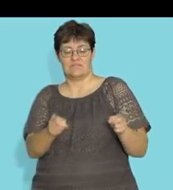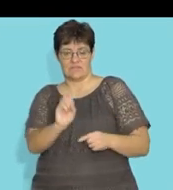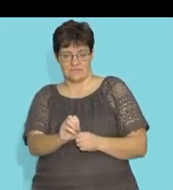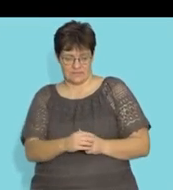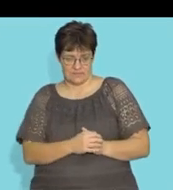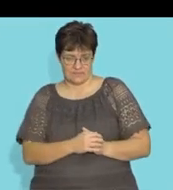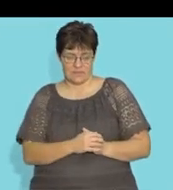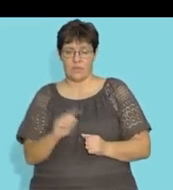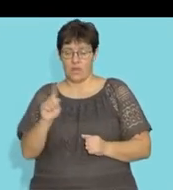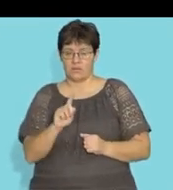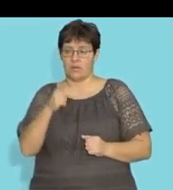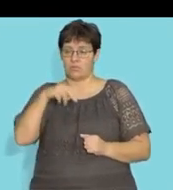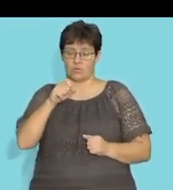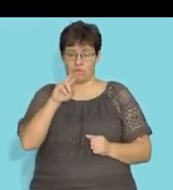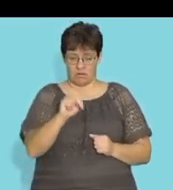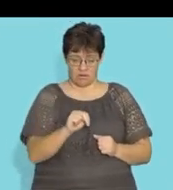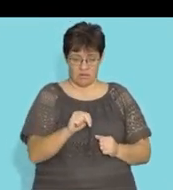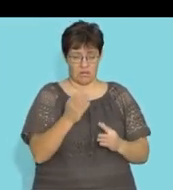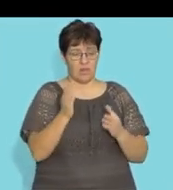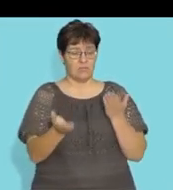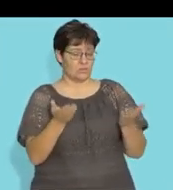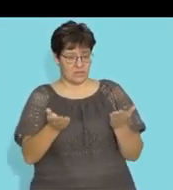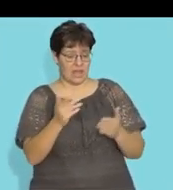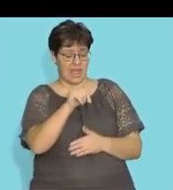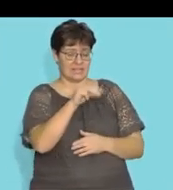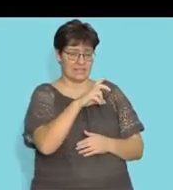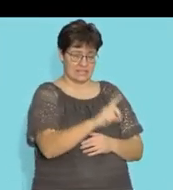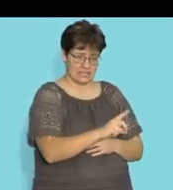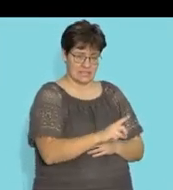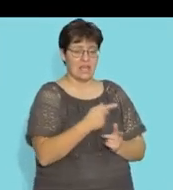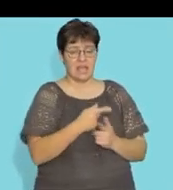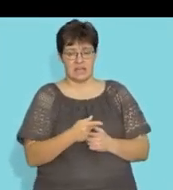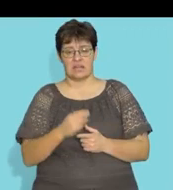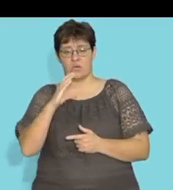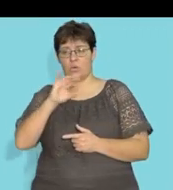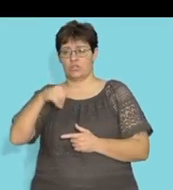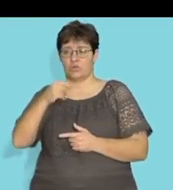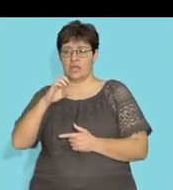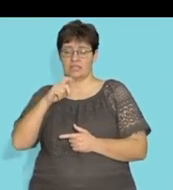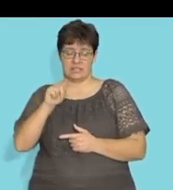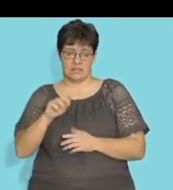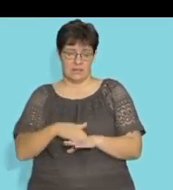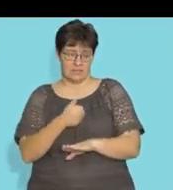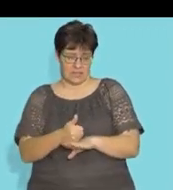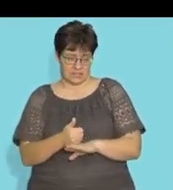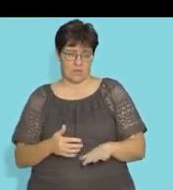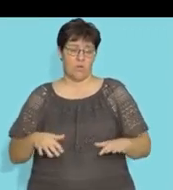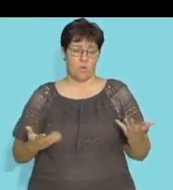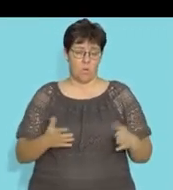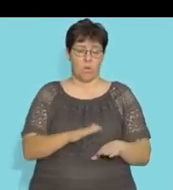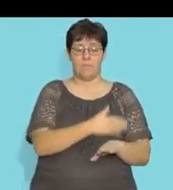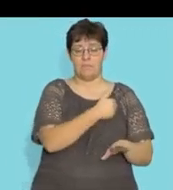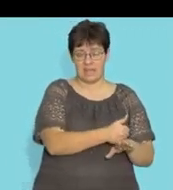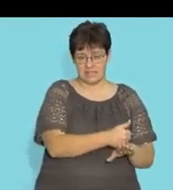to see the difference of a proton between an acid and a conjugate base,